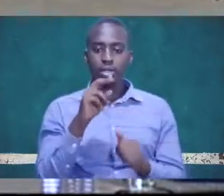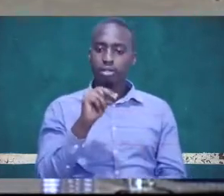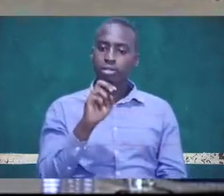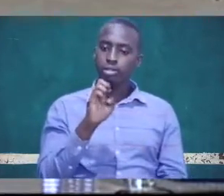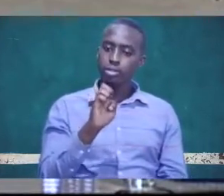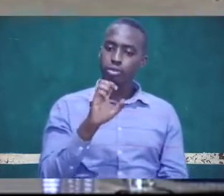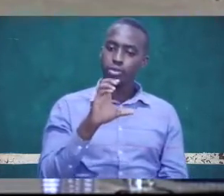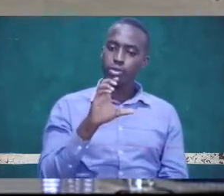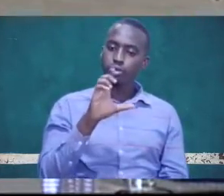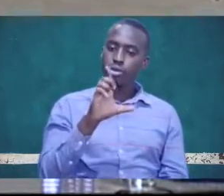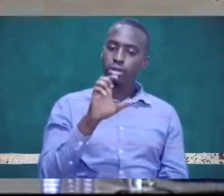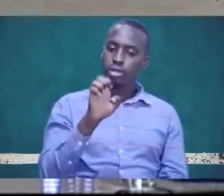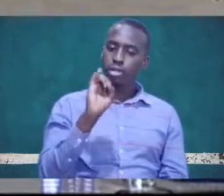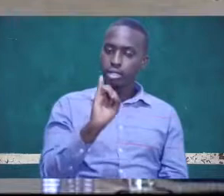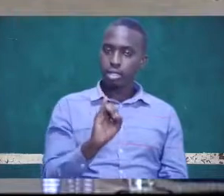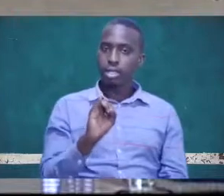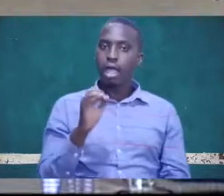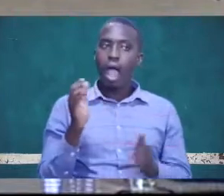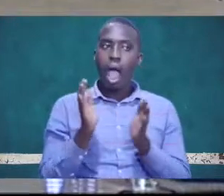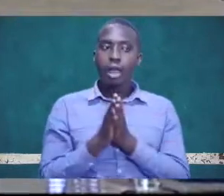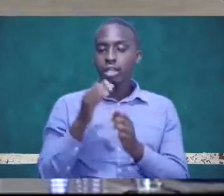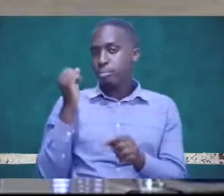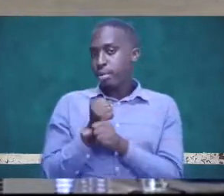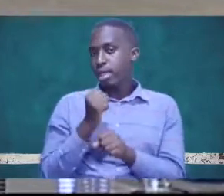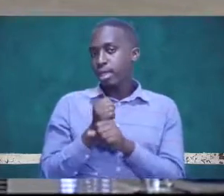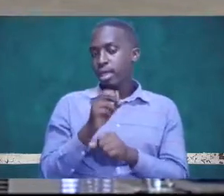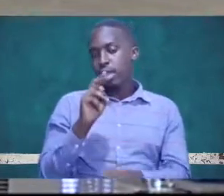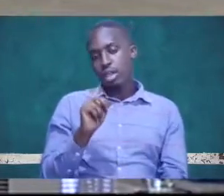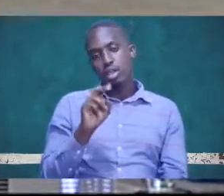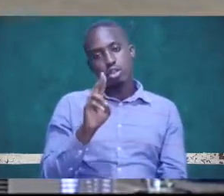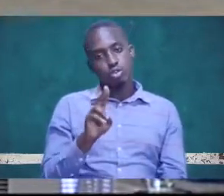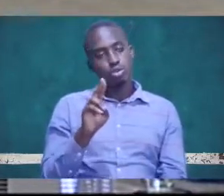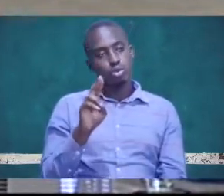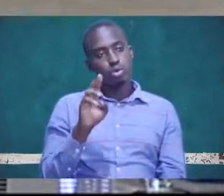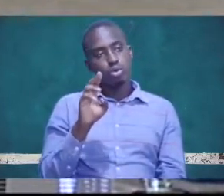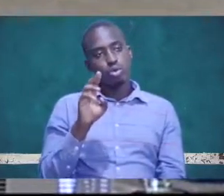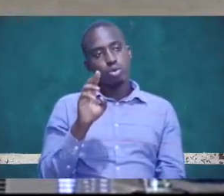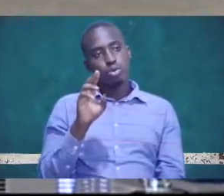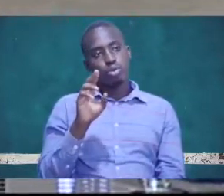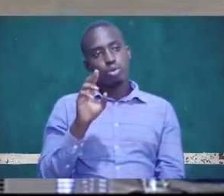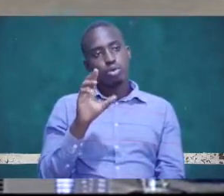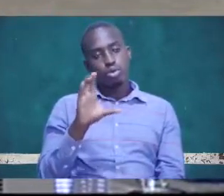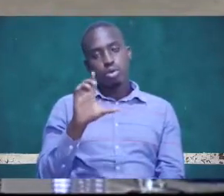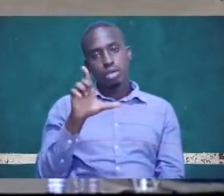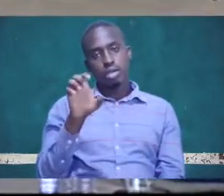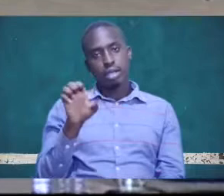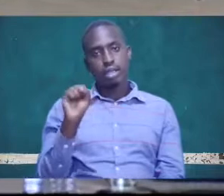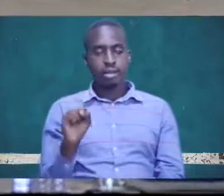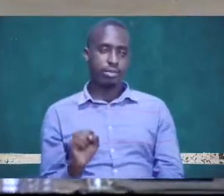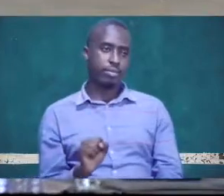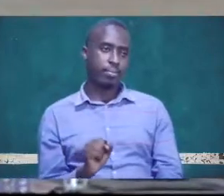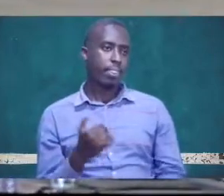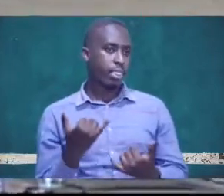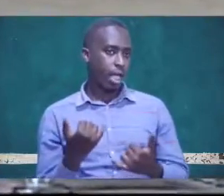and then to form a nucleus. Do you understand? So this